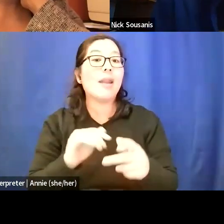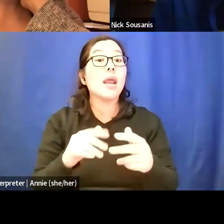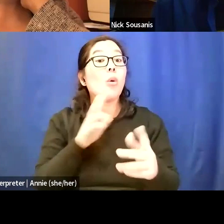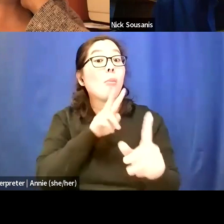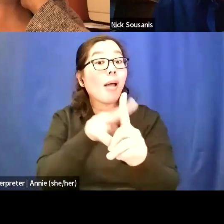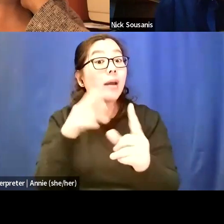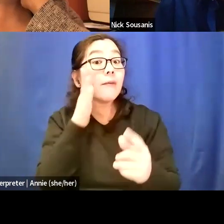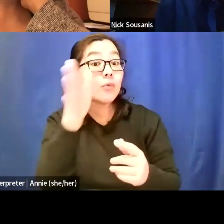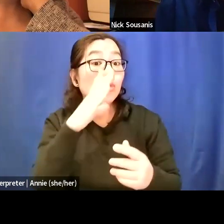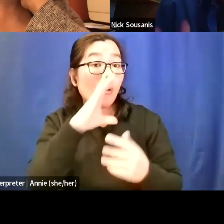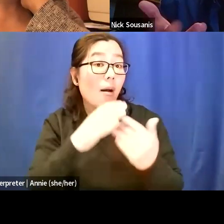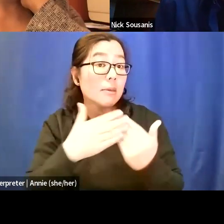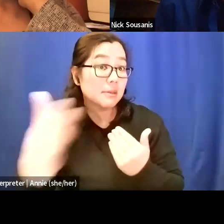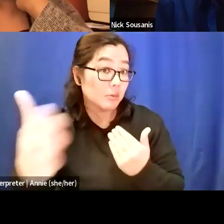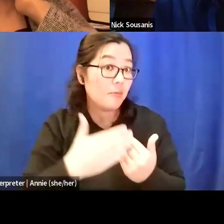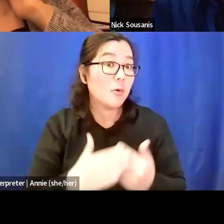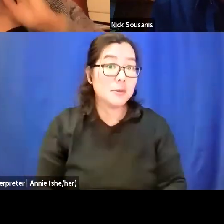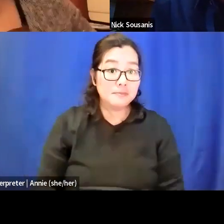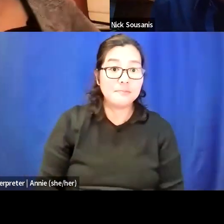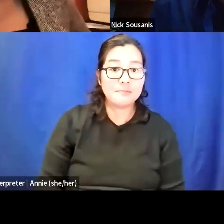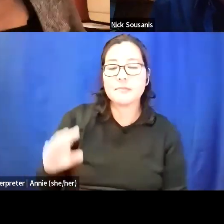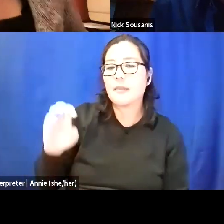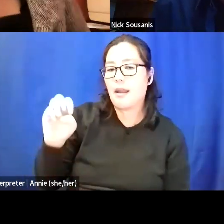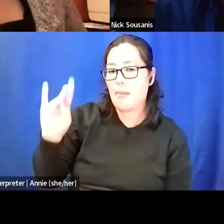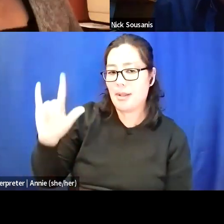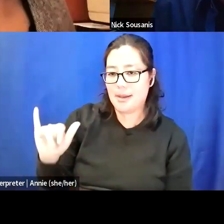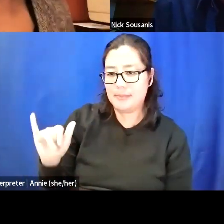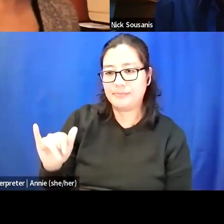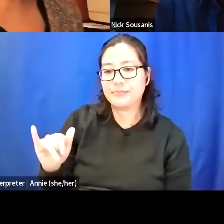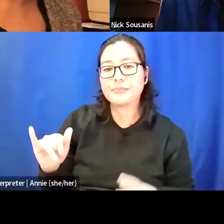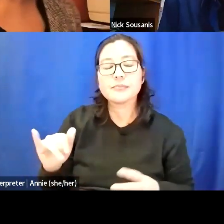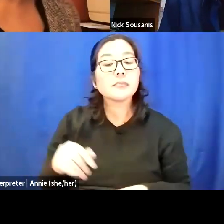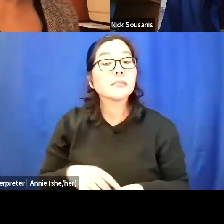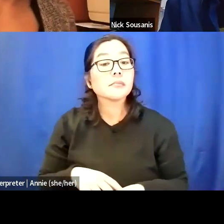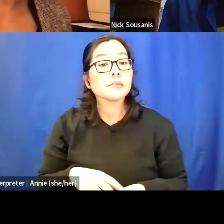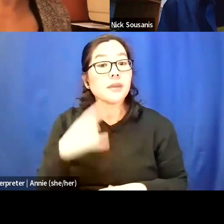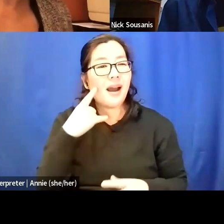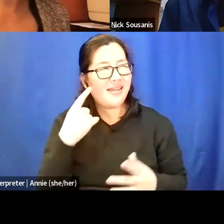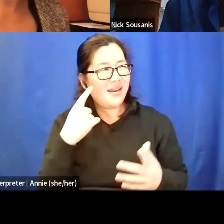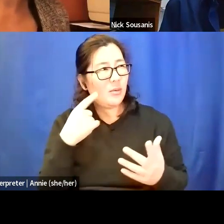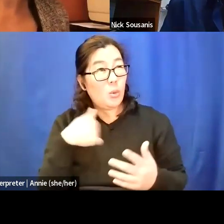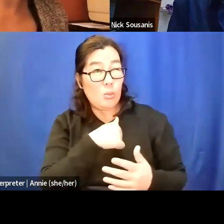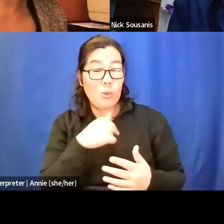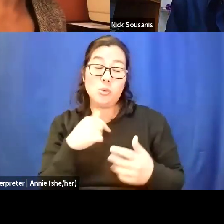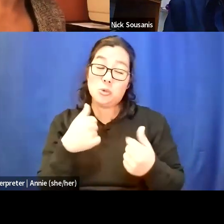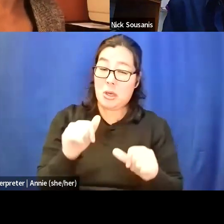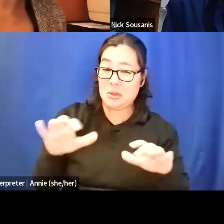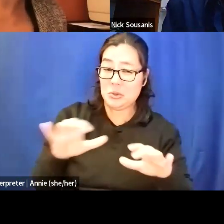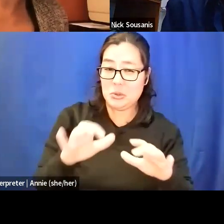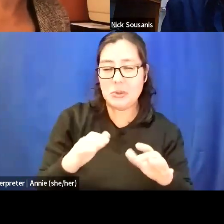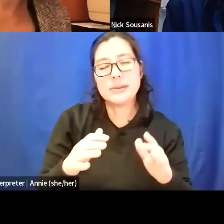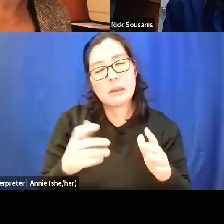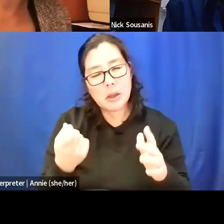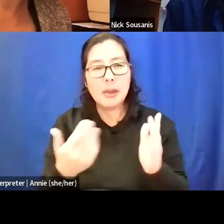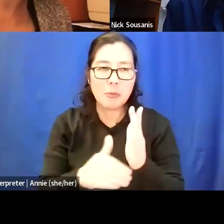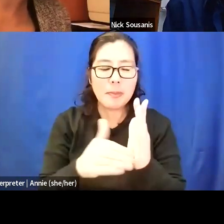forward. Back to you, Emily. And I think that part of what we were trying to do, this is kind of repeating, but like in